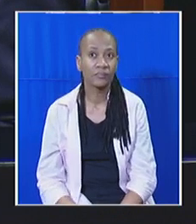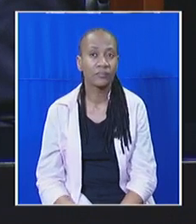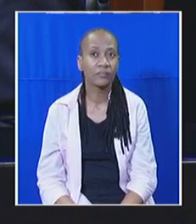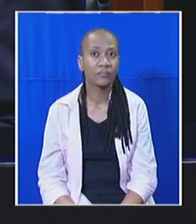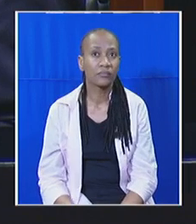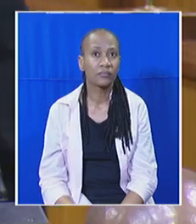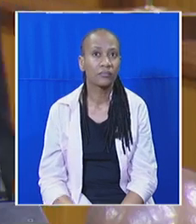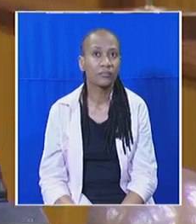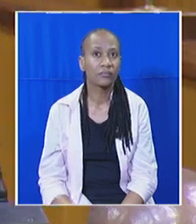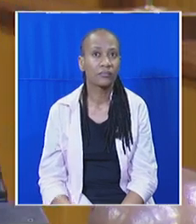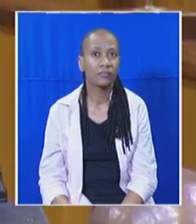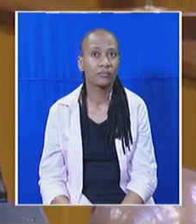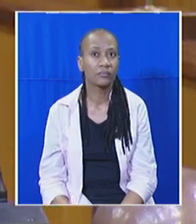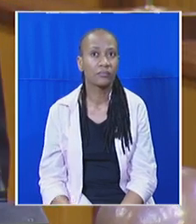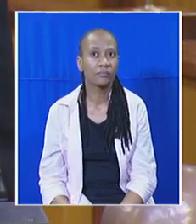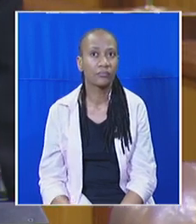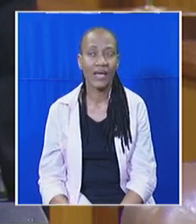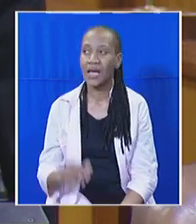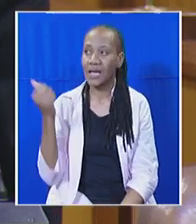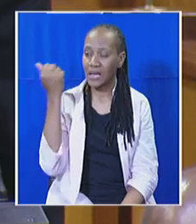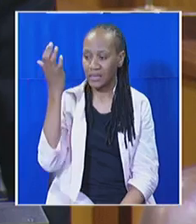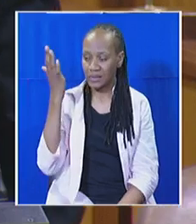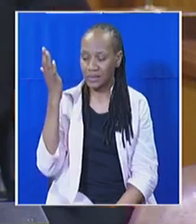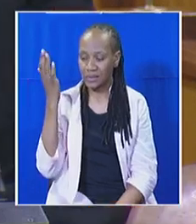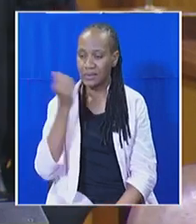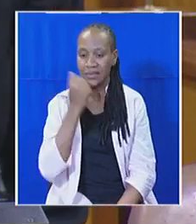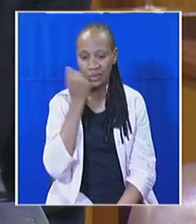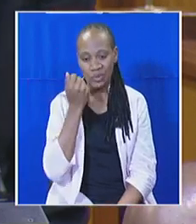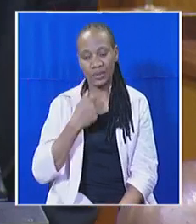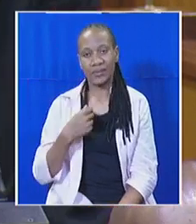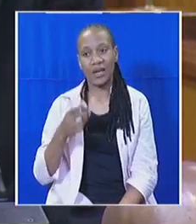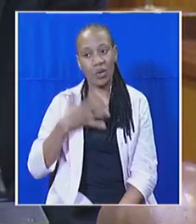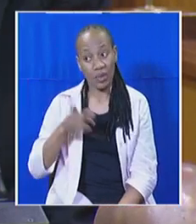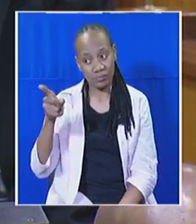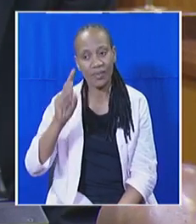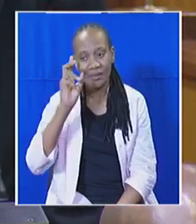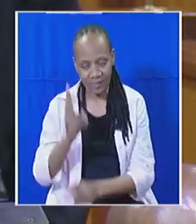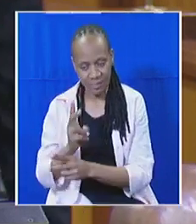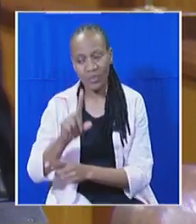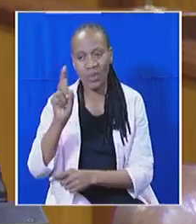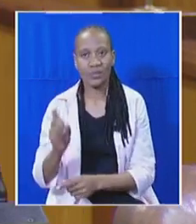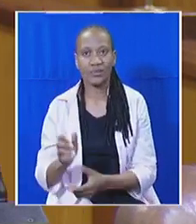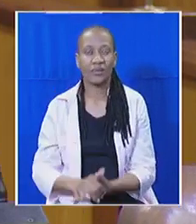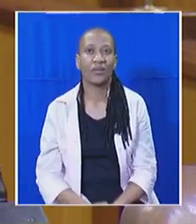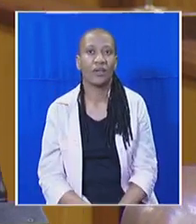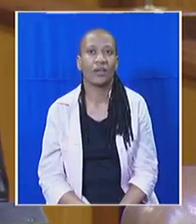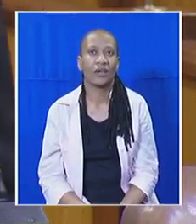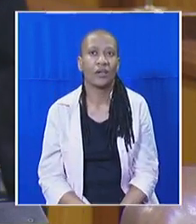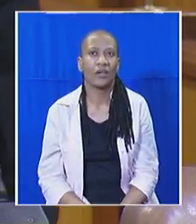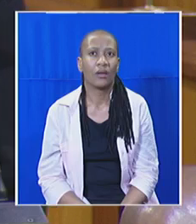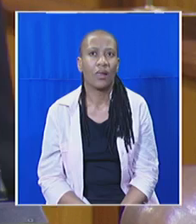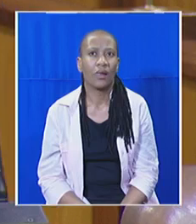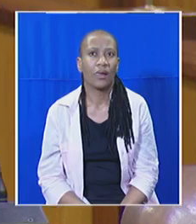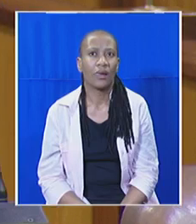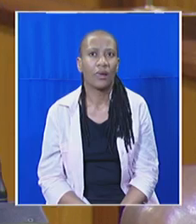No. Honourable Speaker. I'm apologizing, Speaker. I didn't hear the follow-up. I'm asking him to repeat. Yes, I did. Yes. Honourable Speaker,